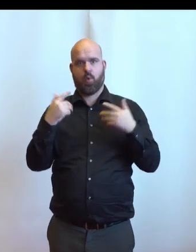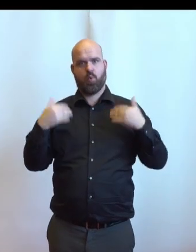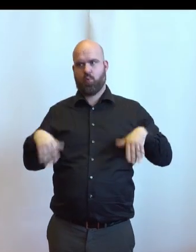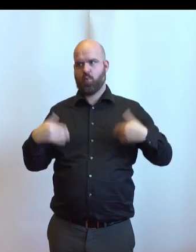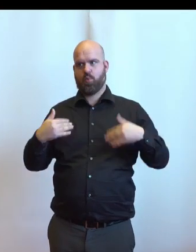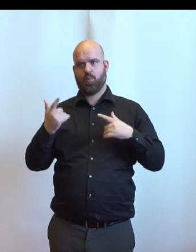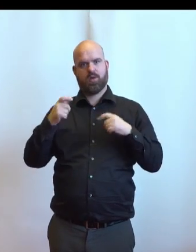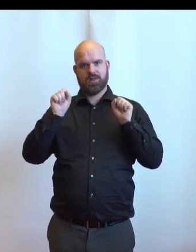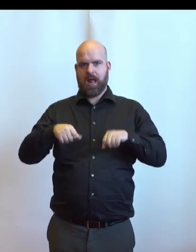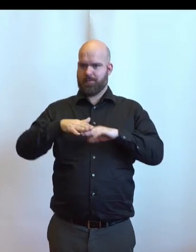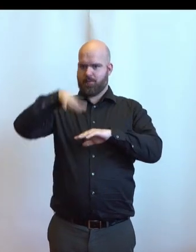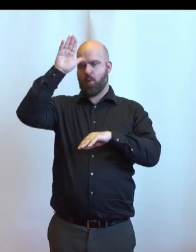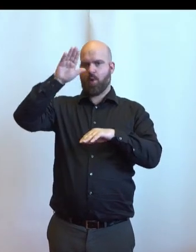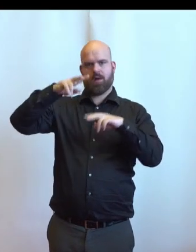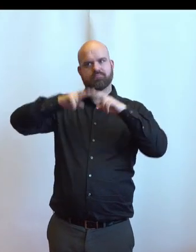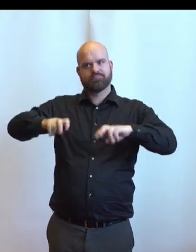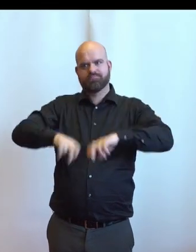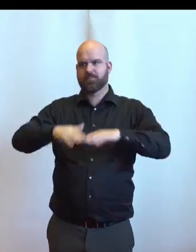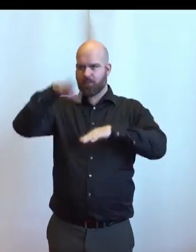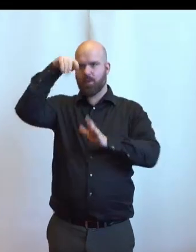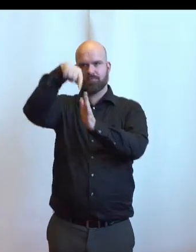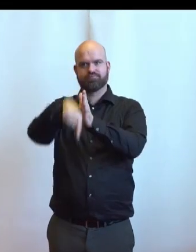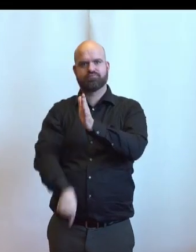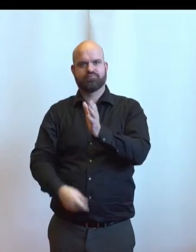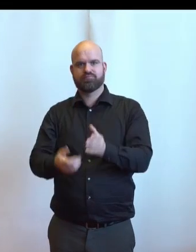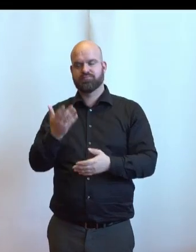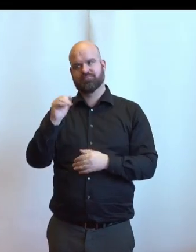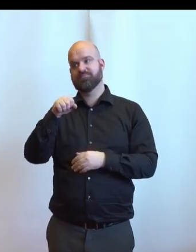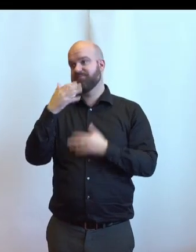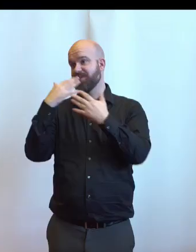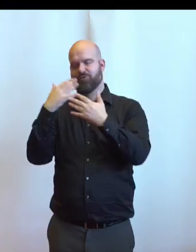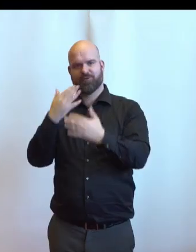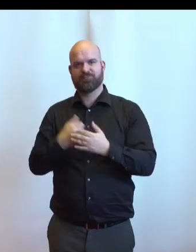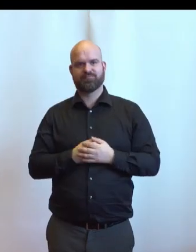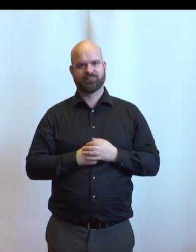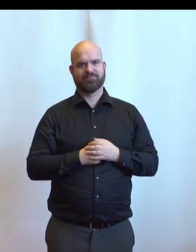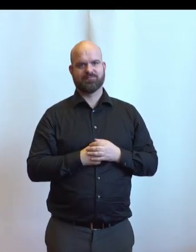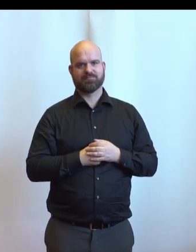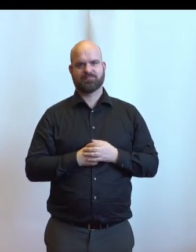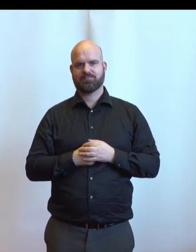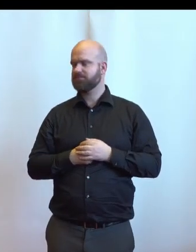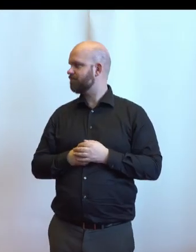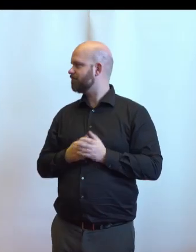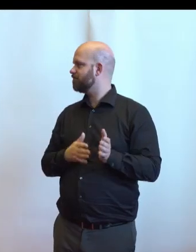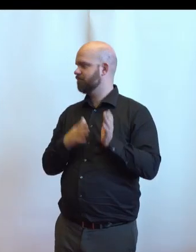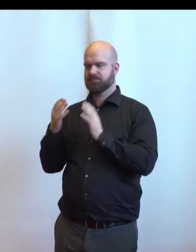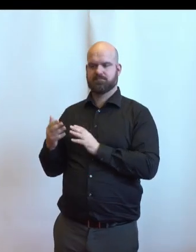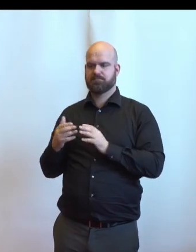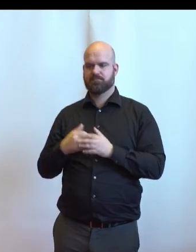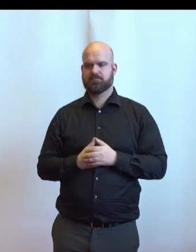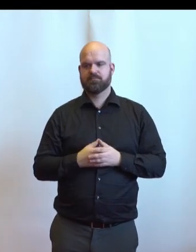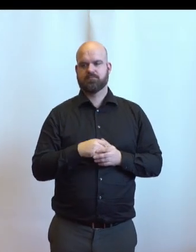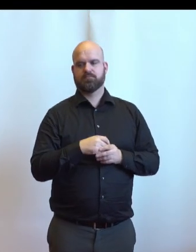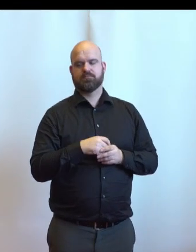will answer the second part of your question regarding language and communication skills of people on the